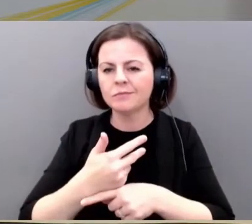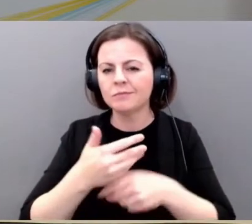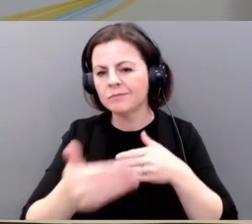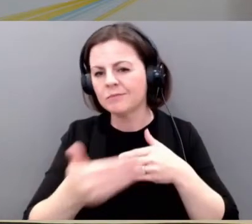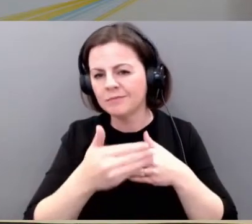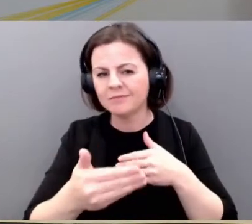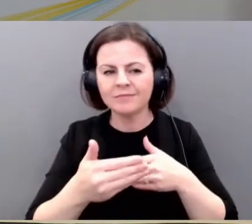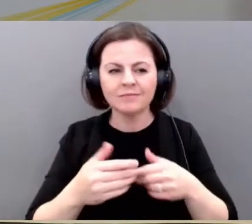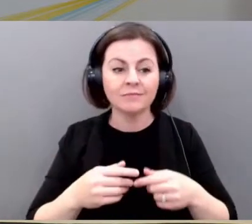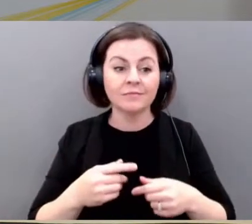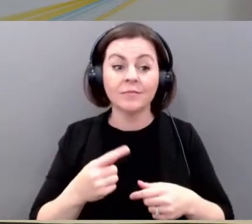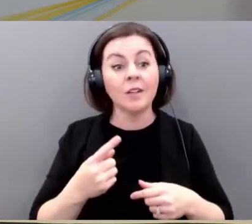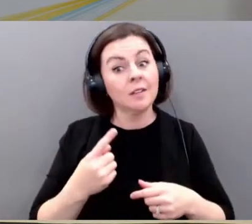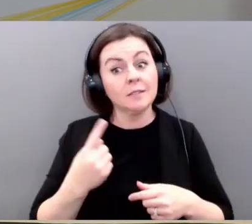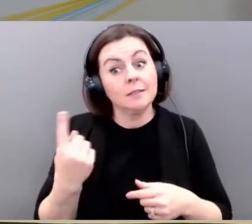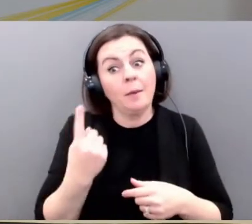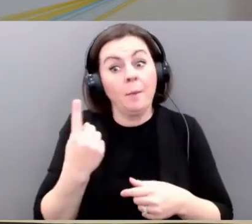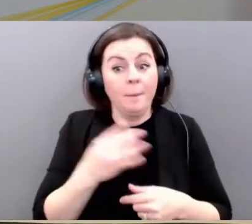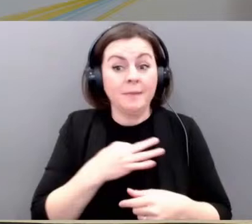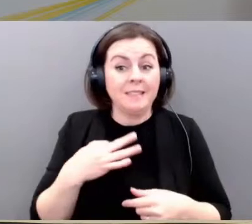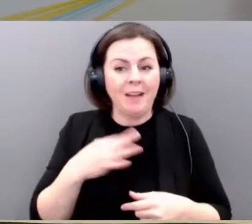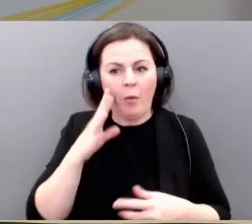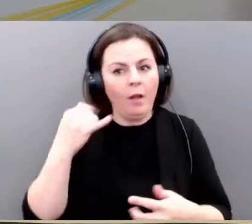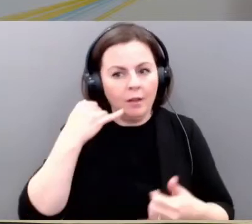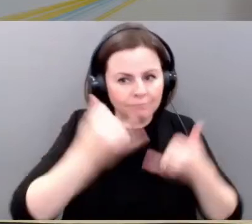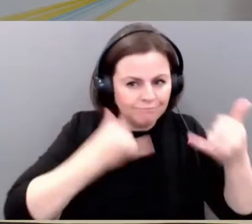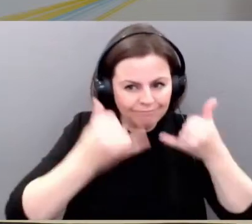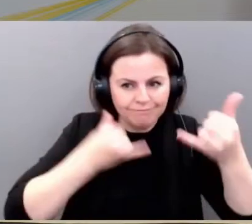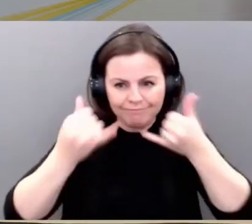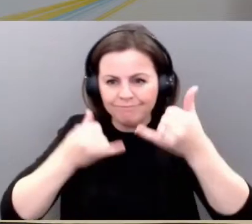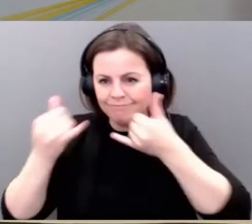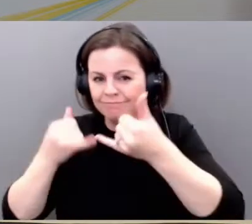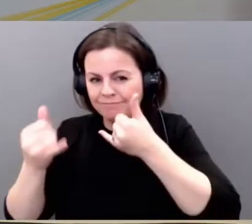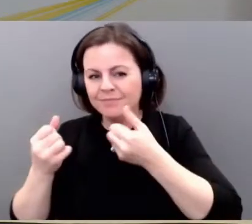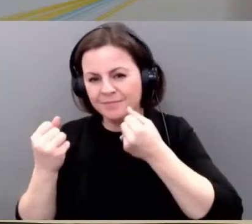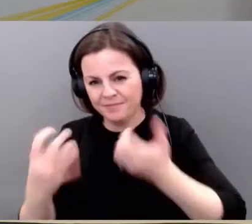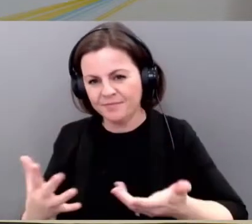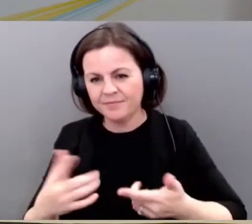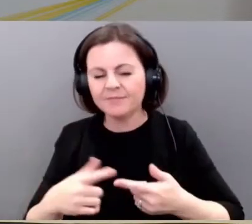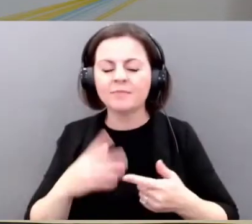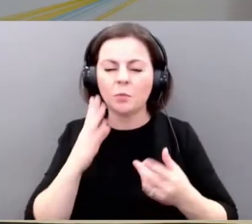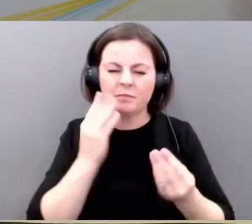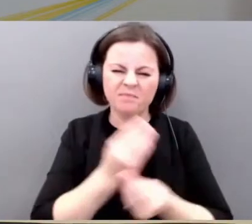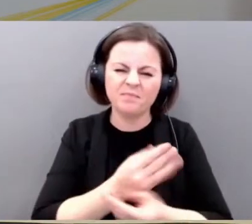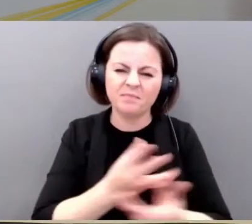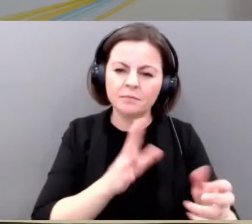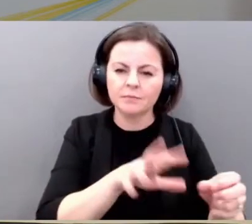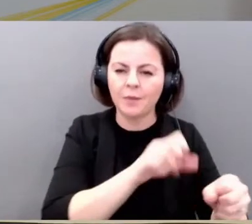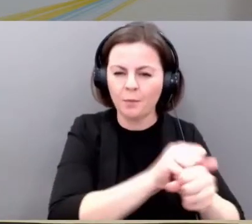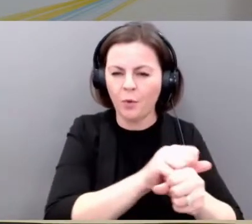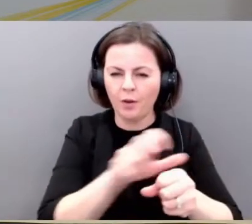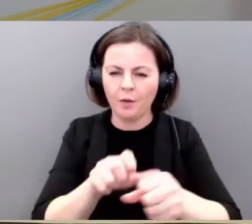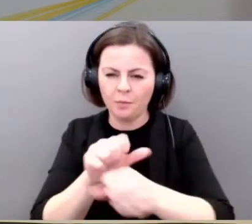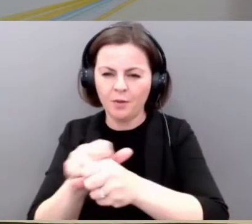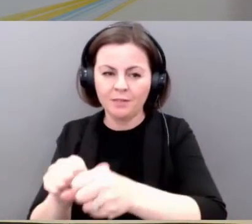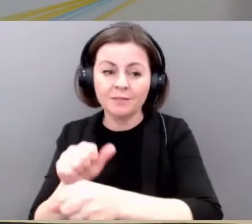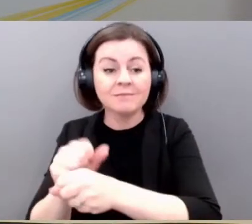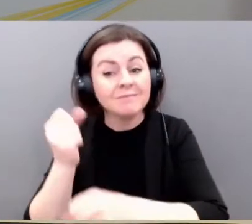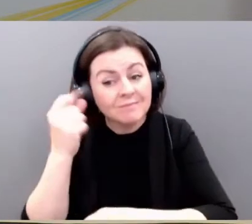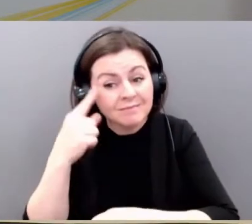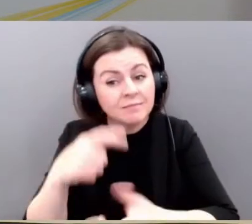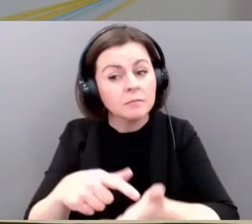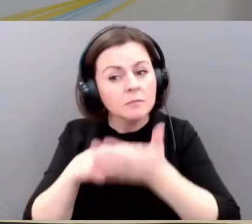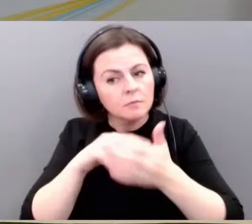someone will be making lots of phone calls, and those appointments will be done. It will be by scheduled